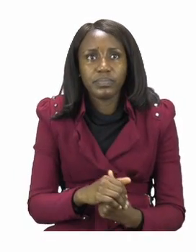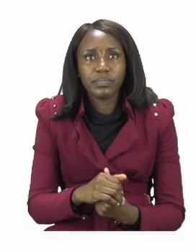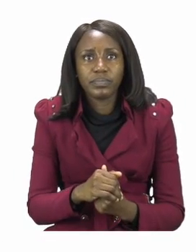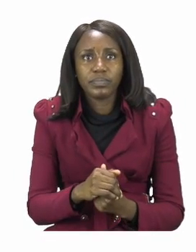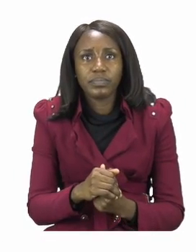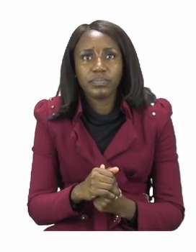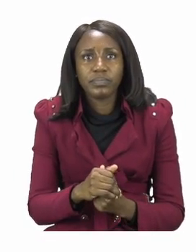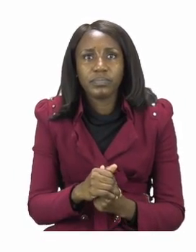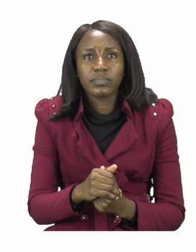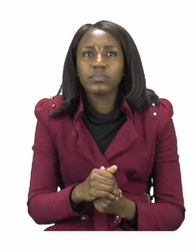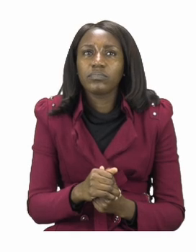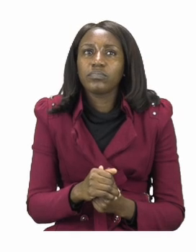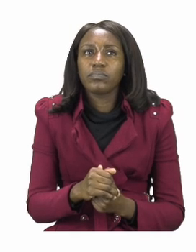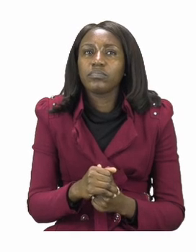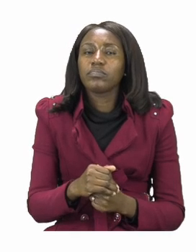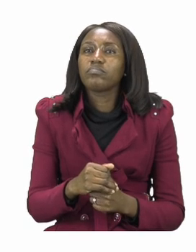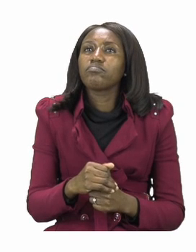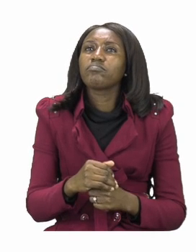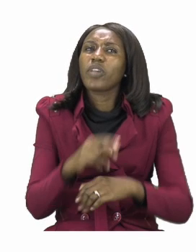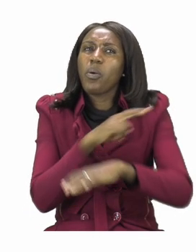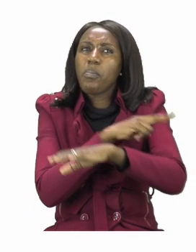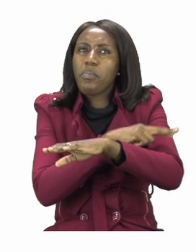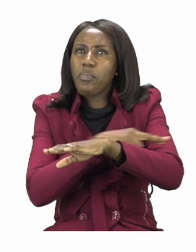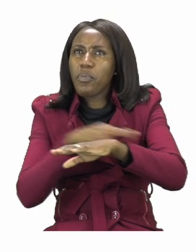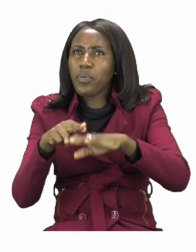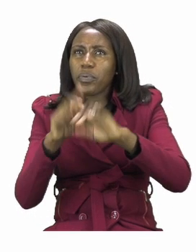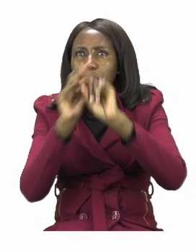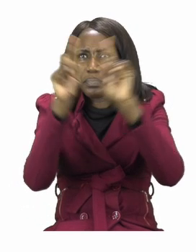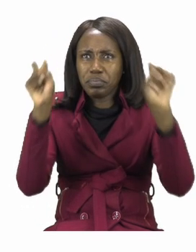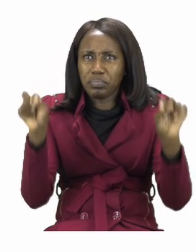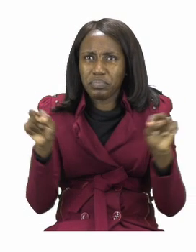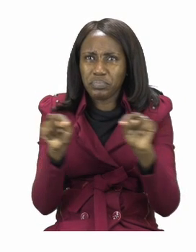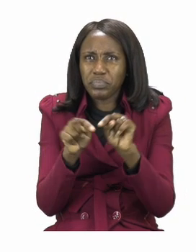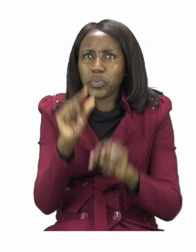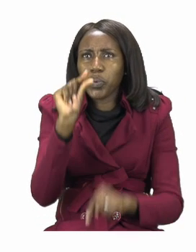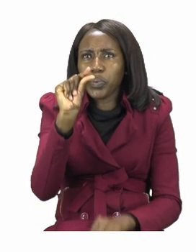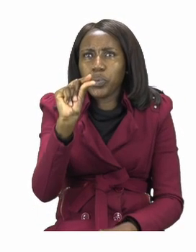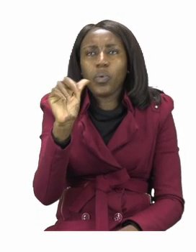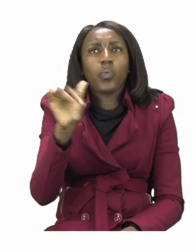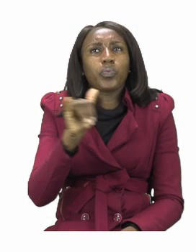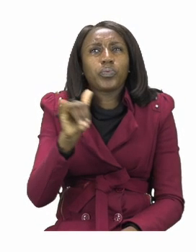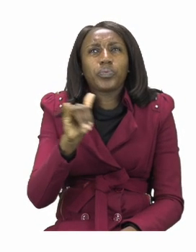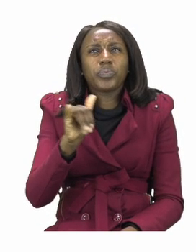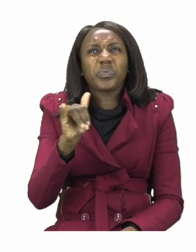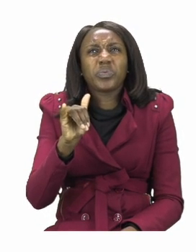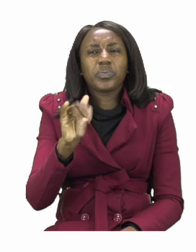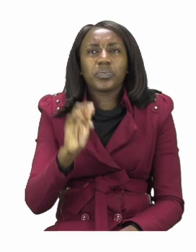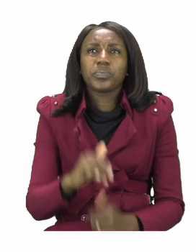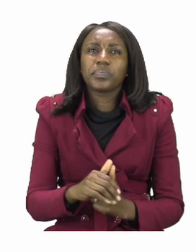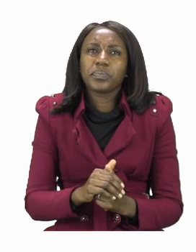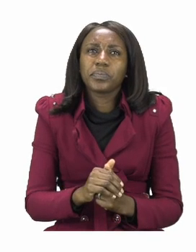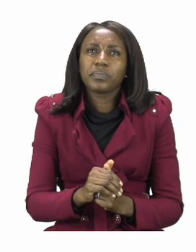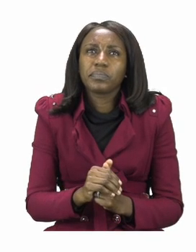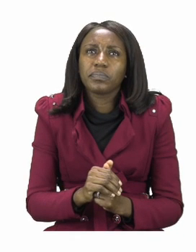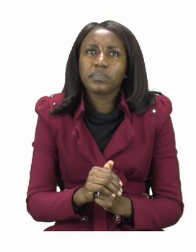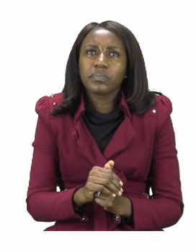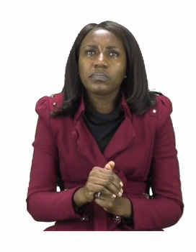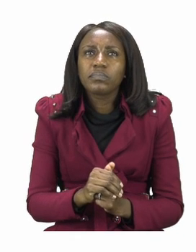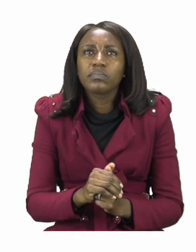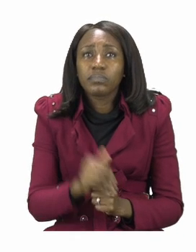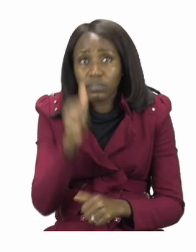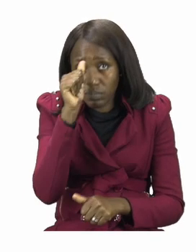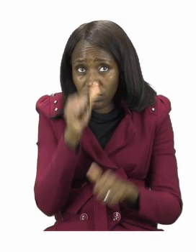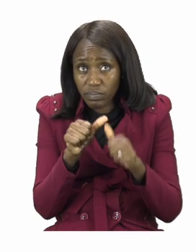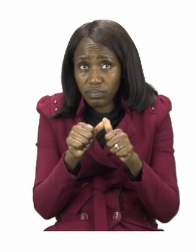3 says, which road sign pictures were the least? Now remember, boys